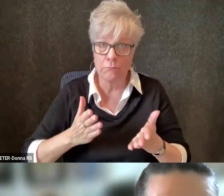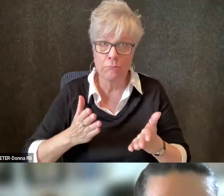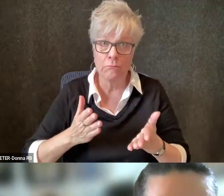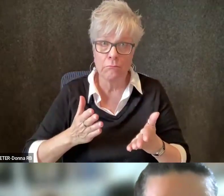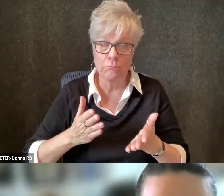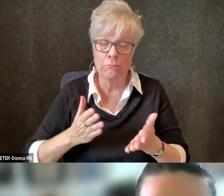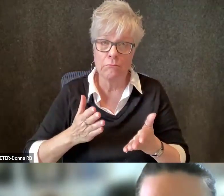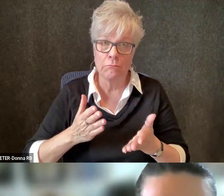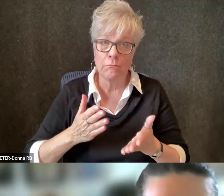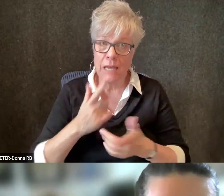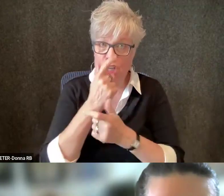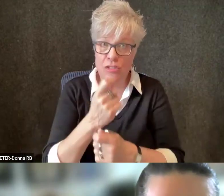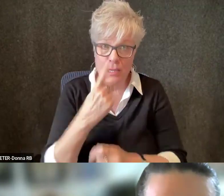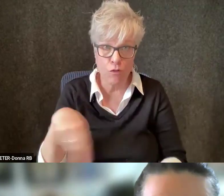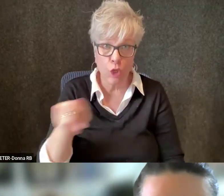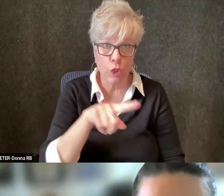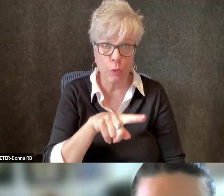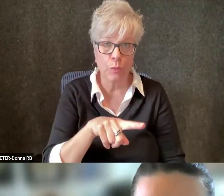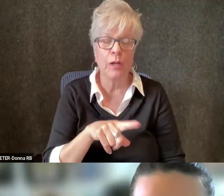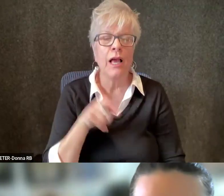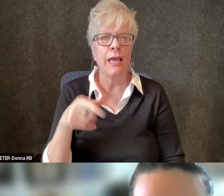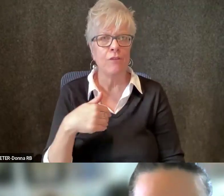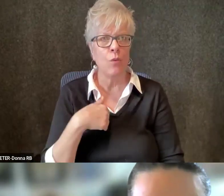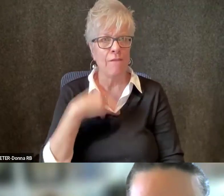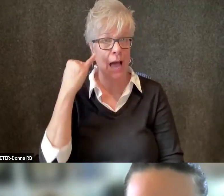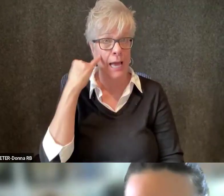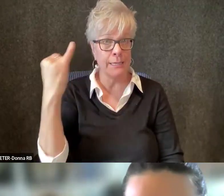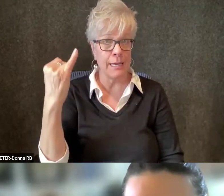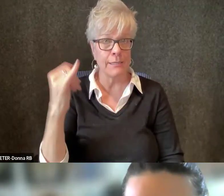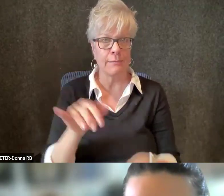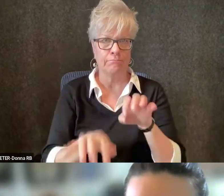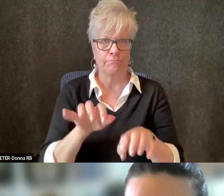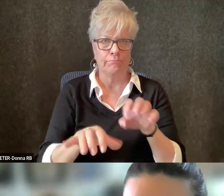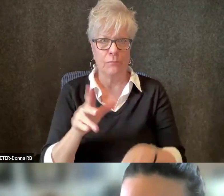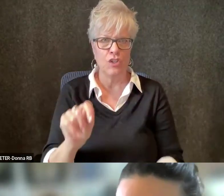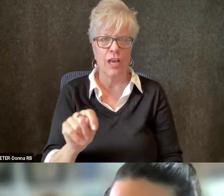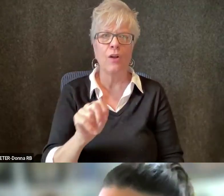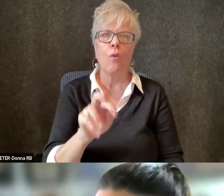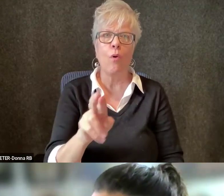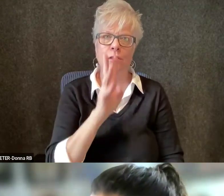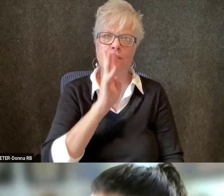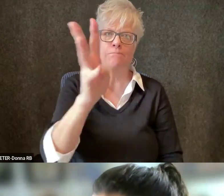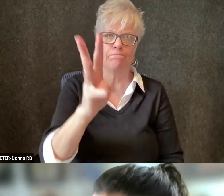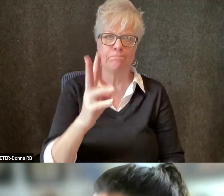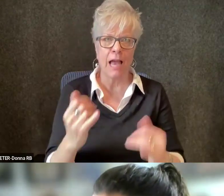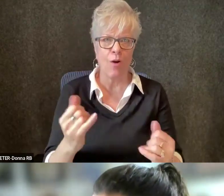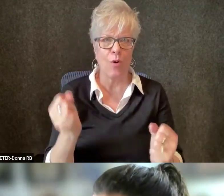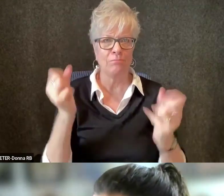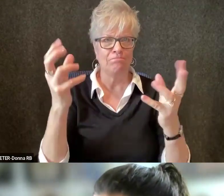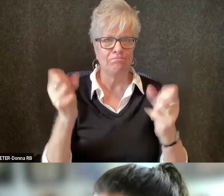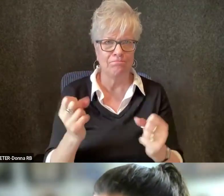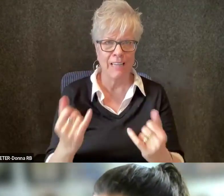be of interest to you guys. If you have any thoughts, you can put them in the chat or just go ahead and jump in.